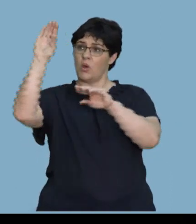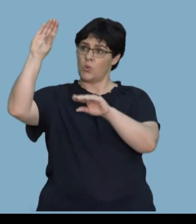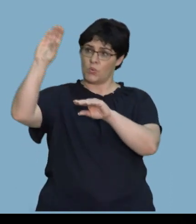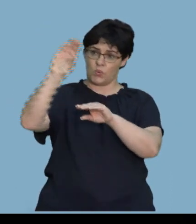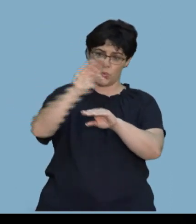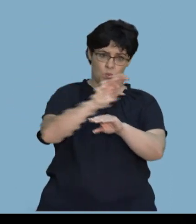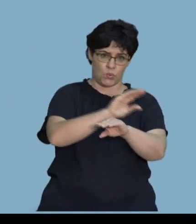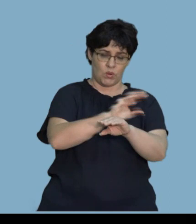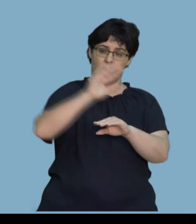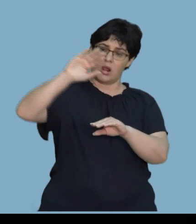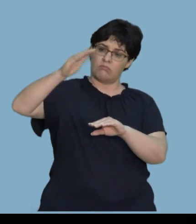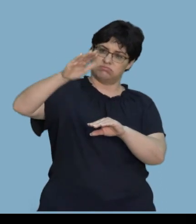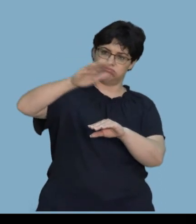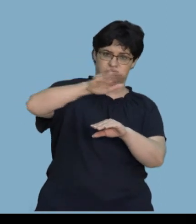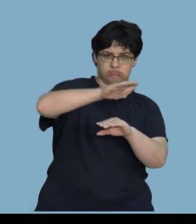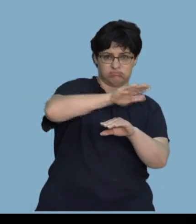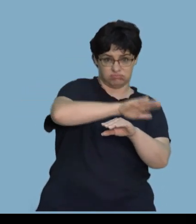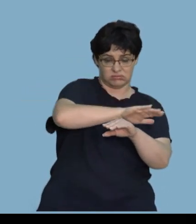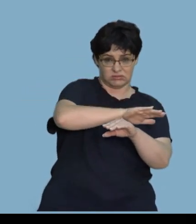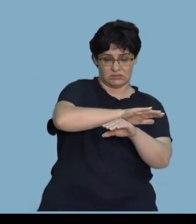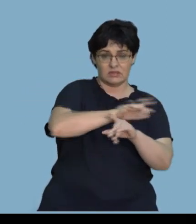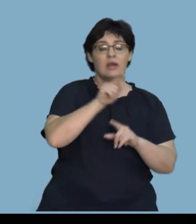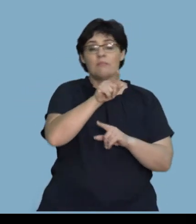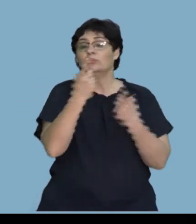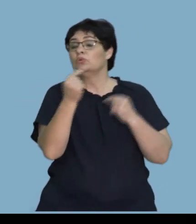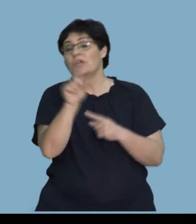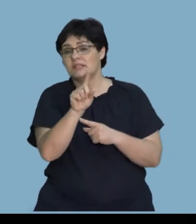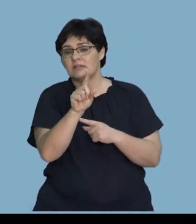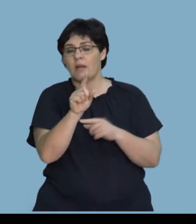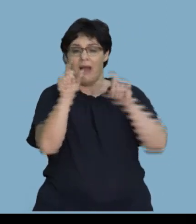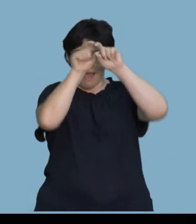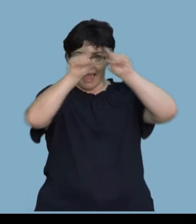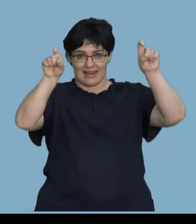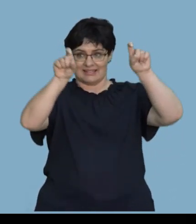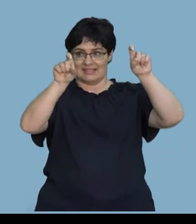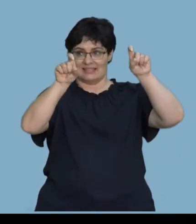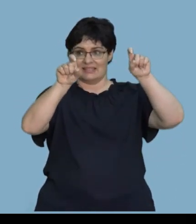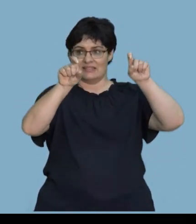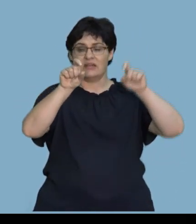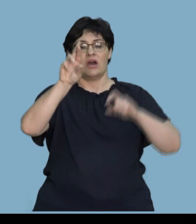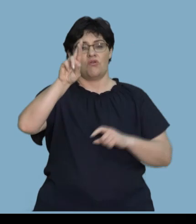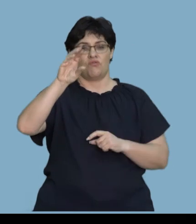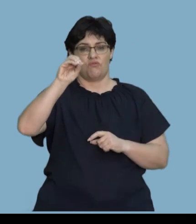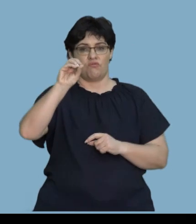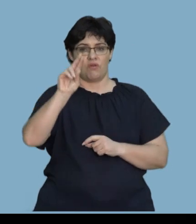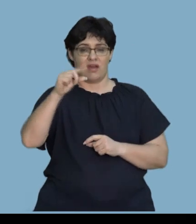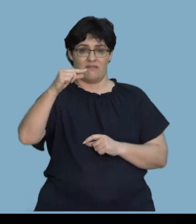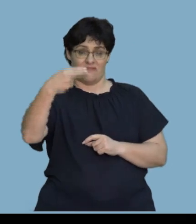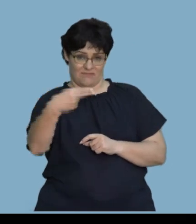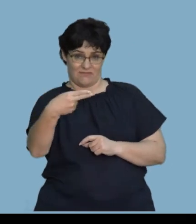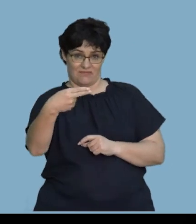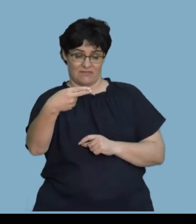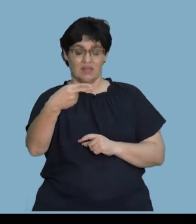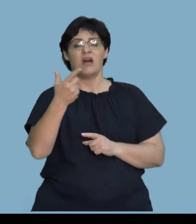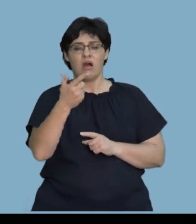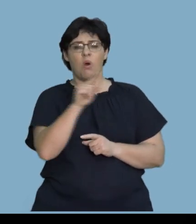a rough curved track. Now what I'm going to do is I'll highlight the word rough. So this is basically